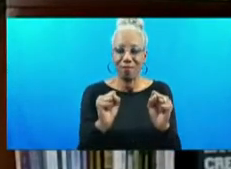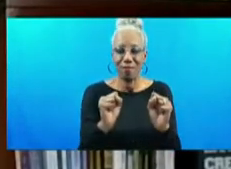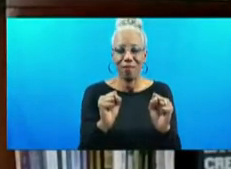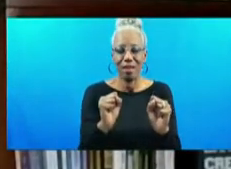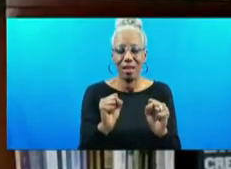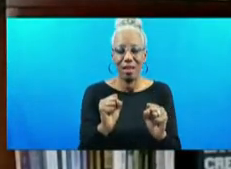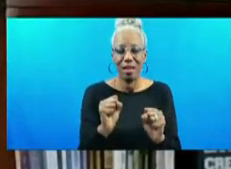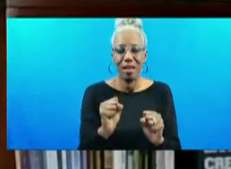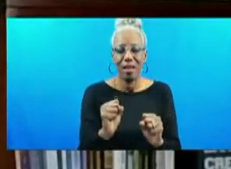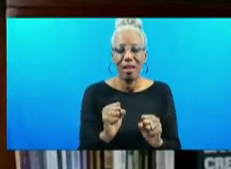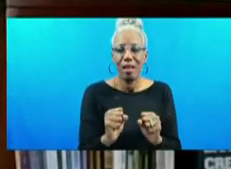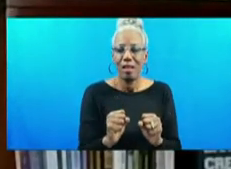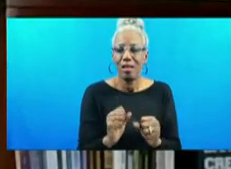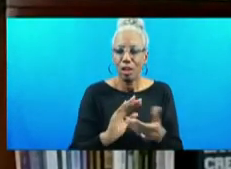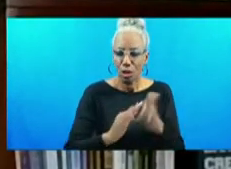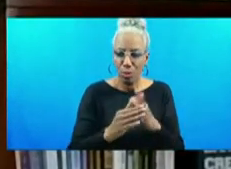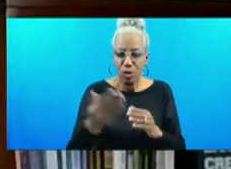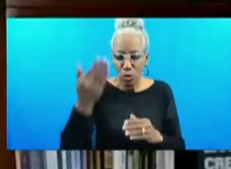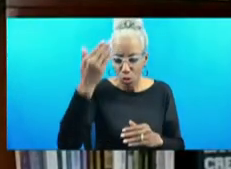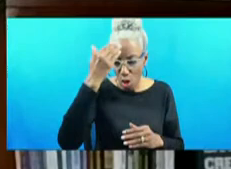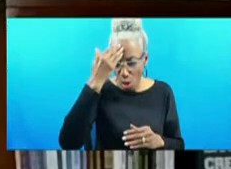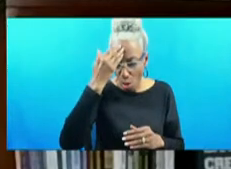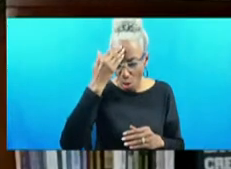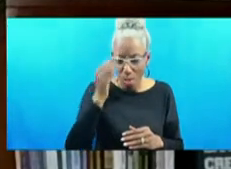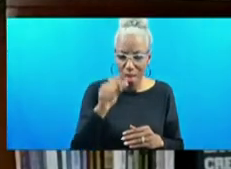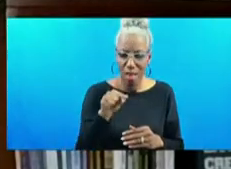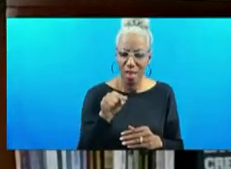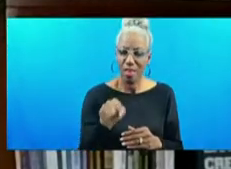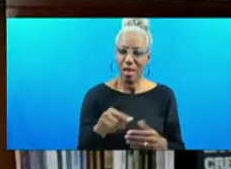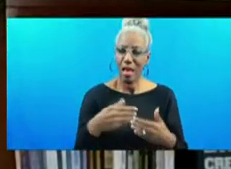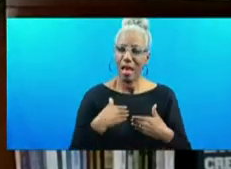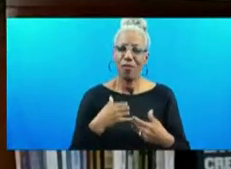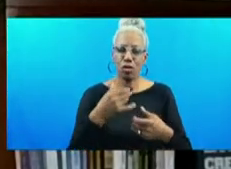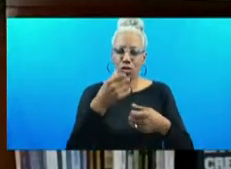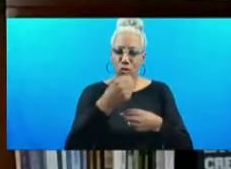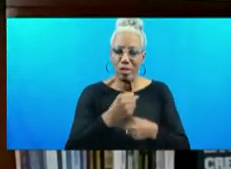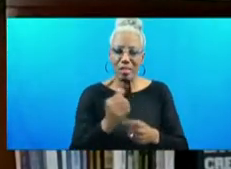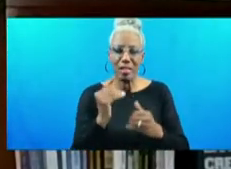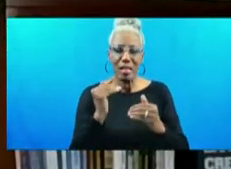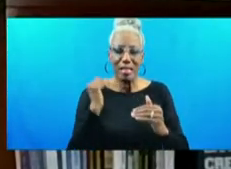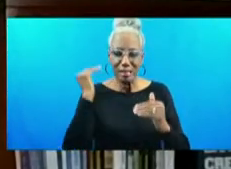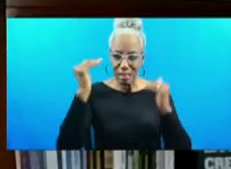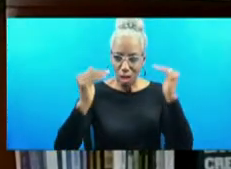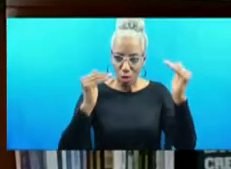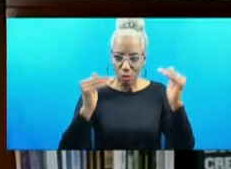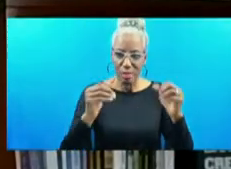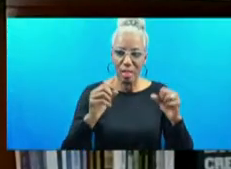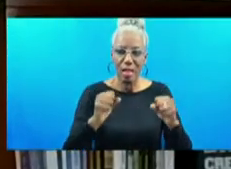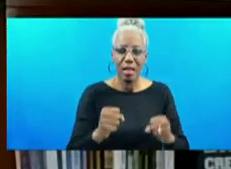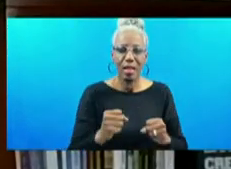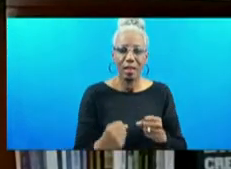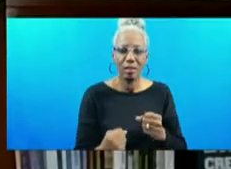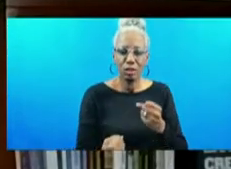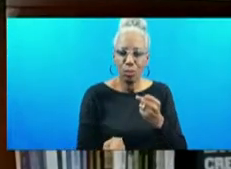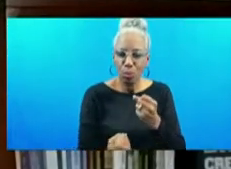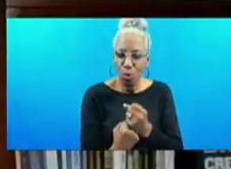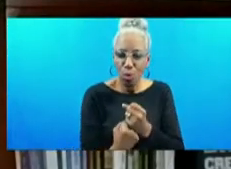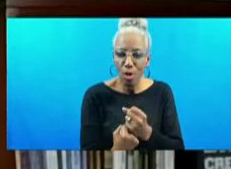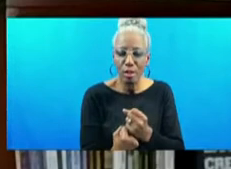trusted adults there who can be there to provide support to a student and just a space for them to still be